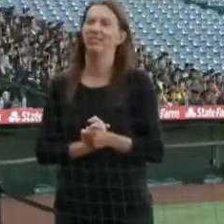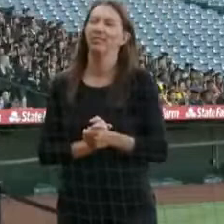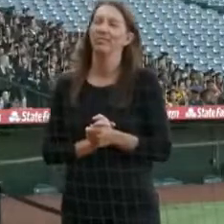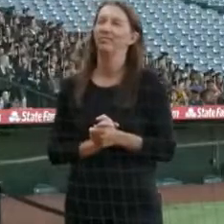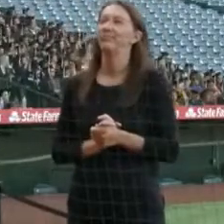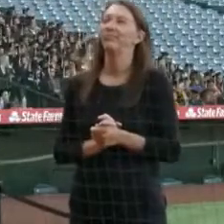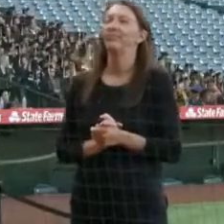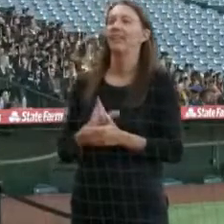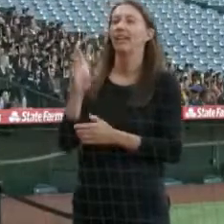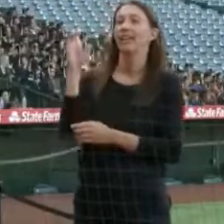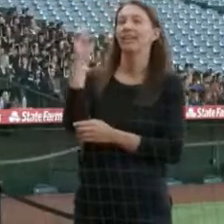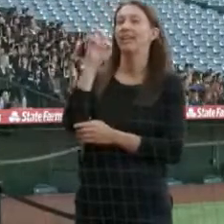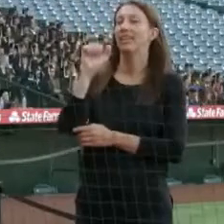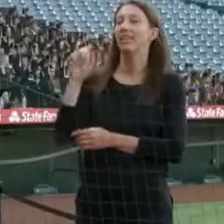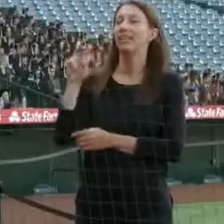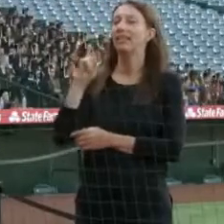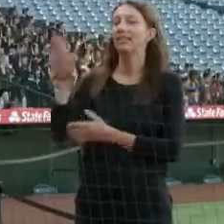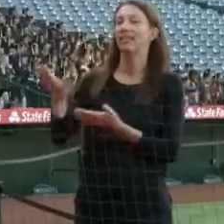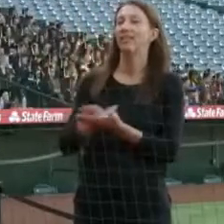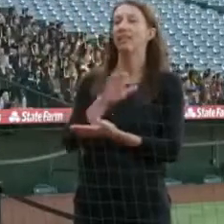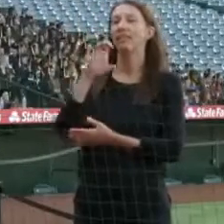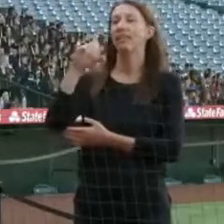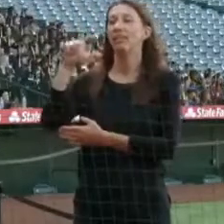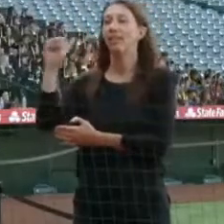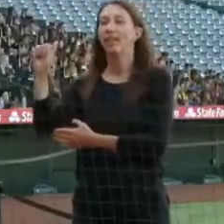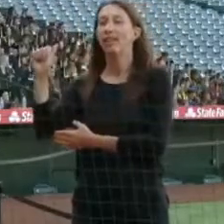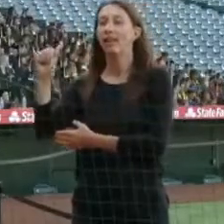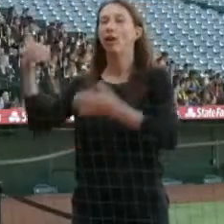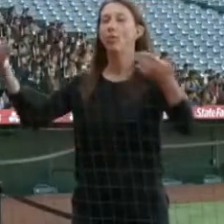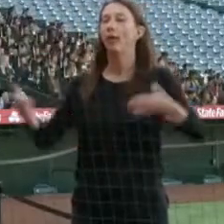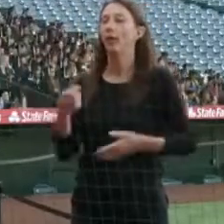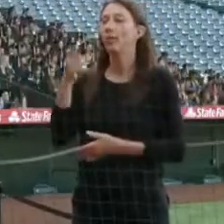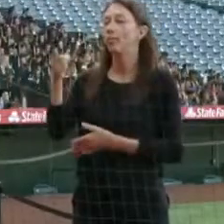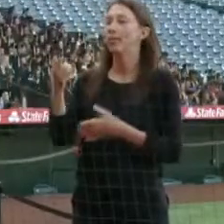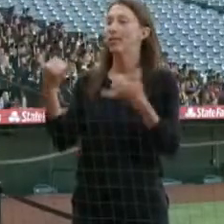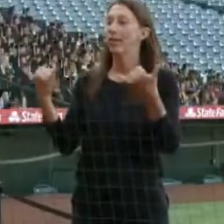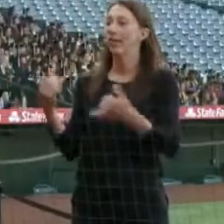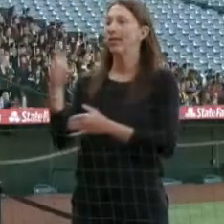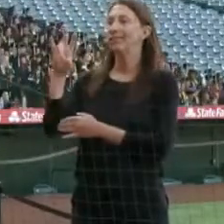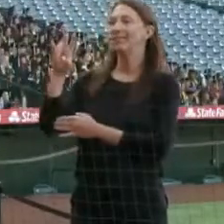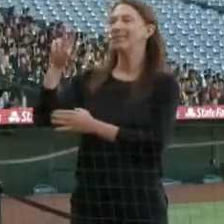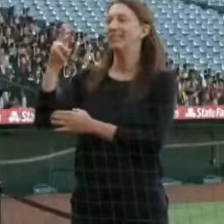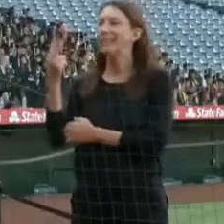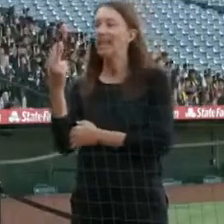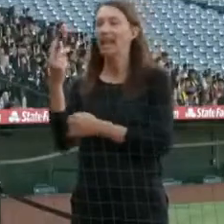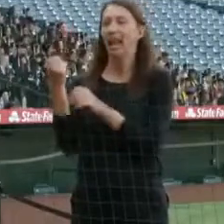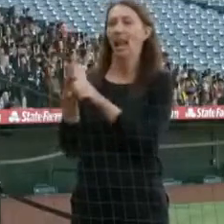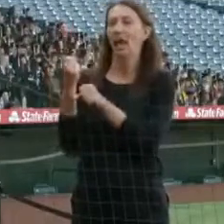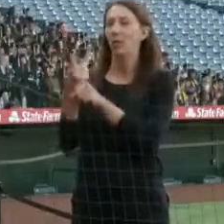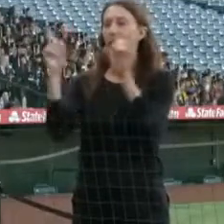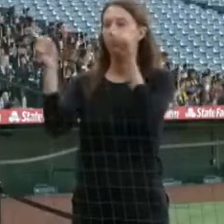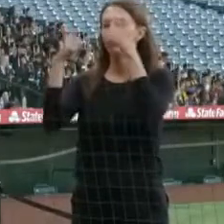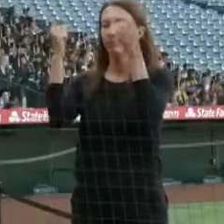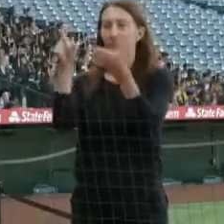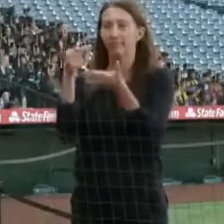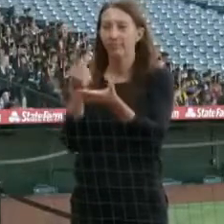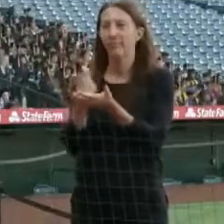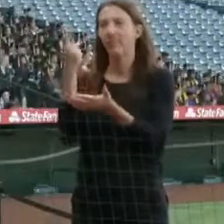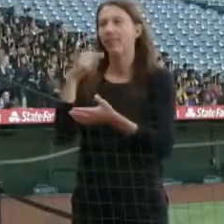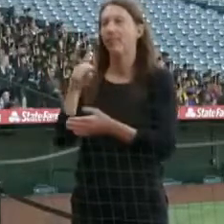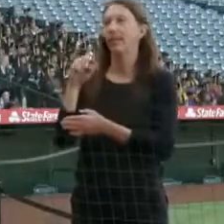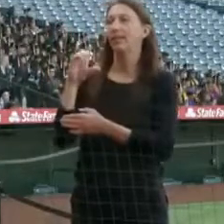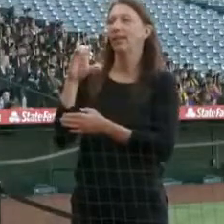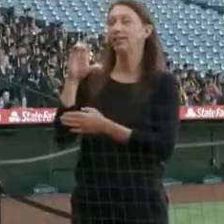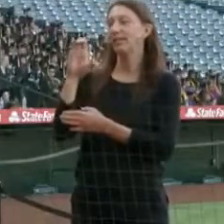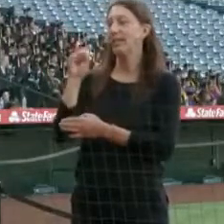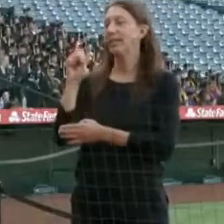As Dean of the College of Liberal Arts, I welcome you to the 72nd Annual Commencement Celebration of the California